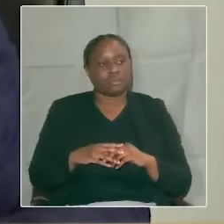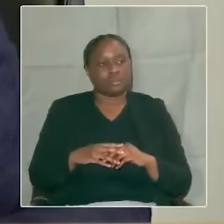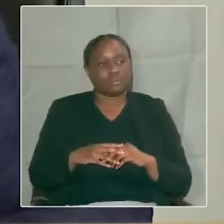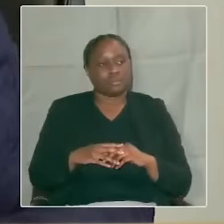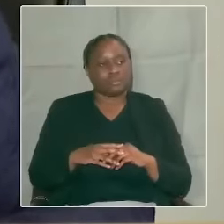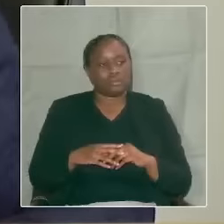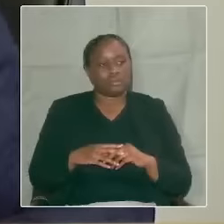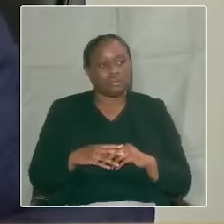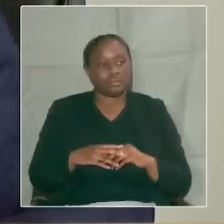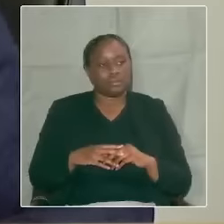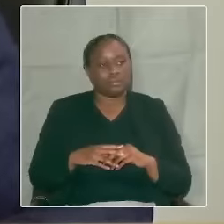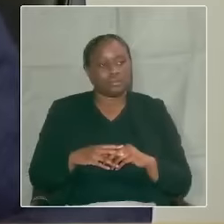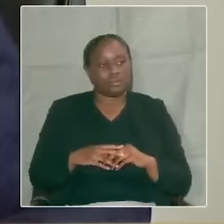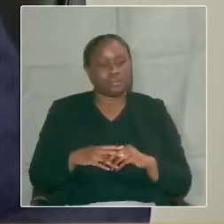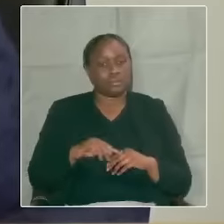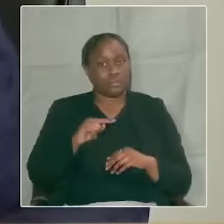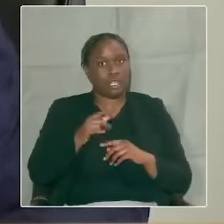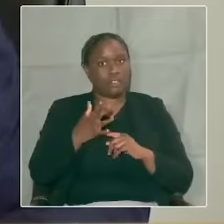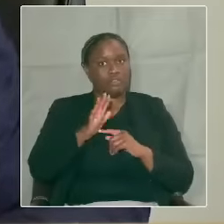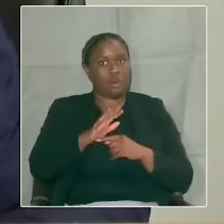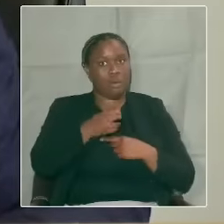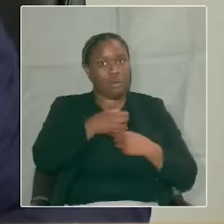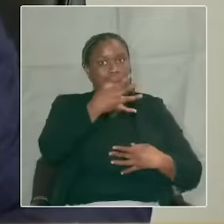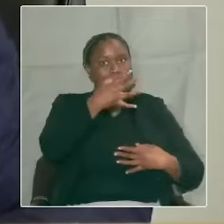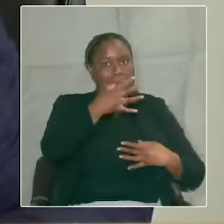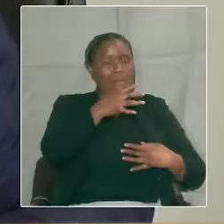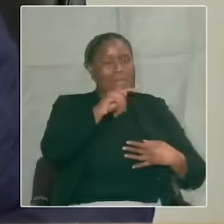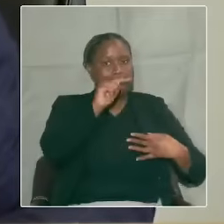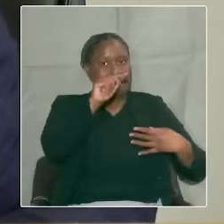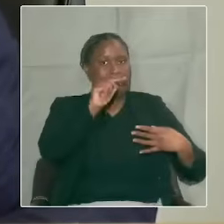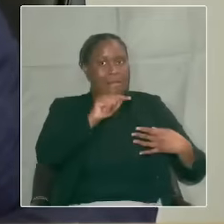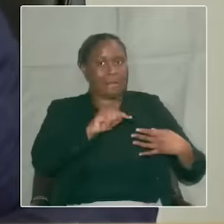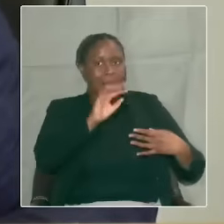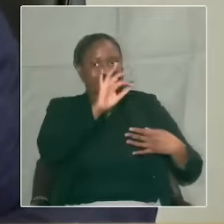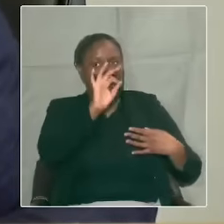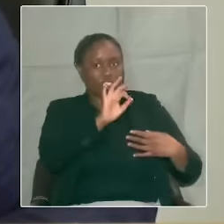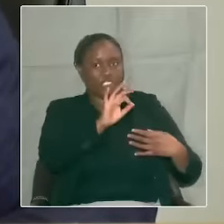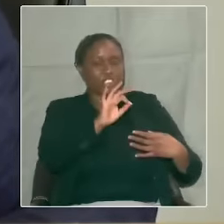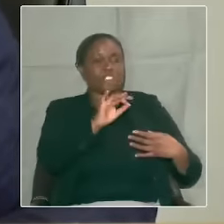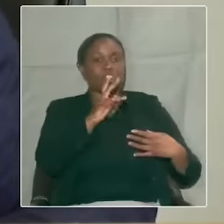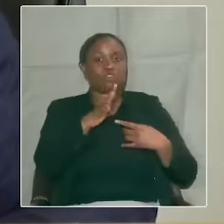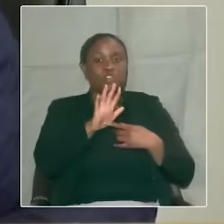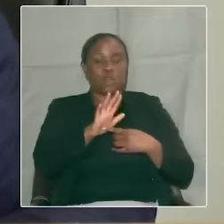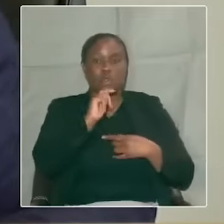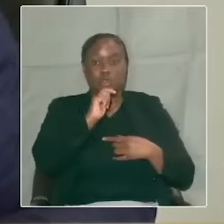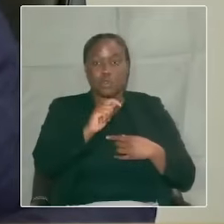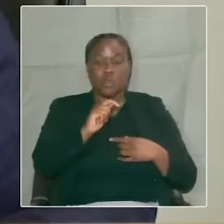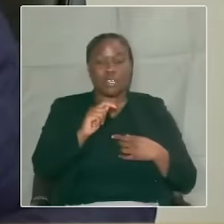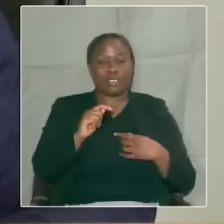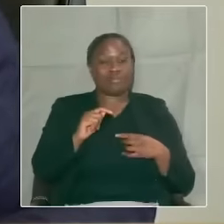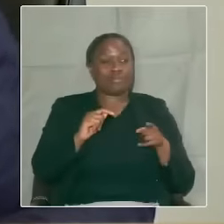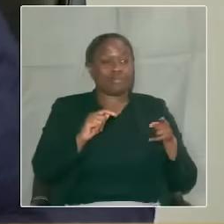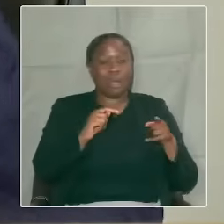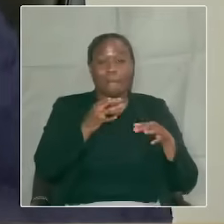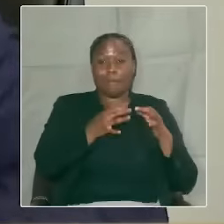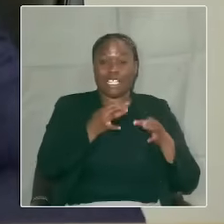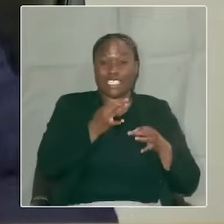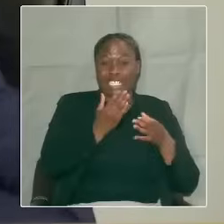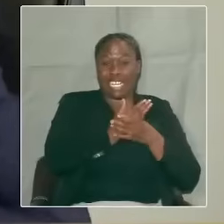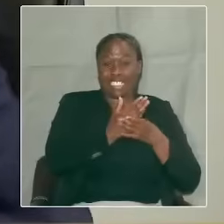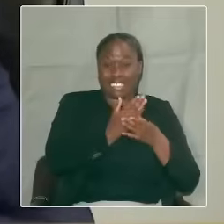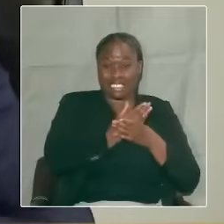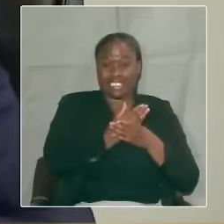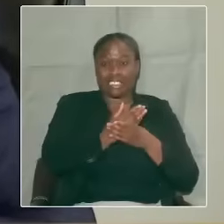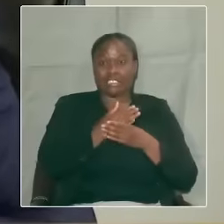The outcome of this highlights both the complexity and the challenges inherent in prosecuting politically